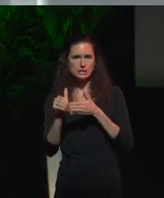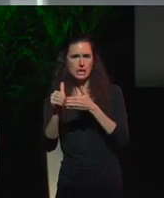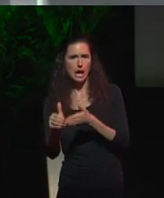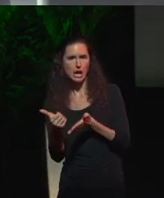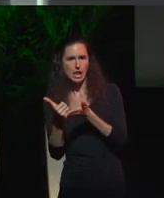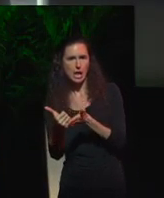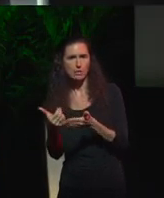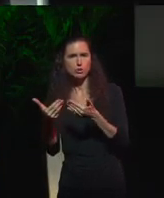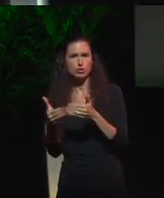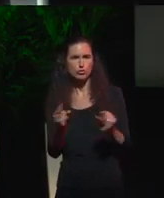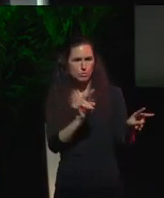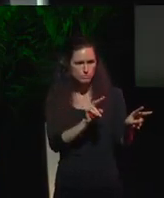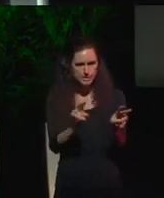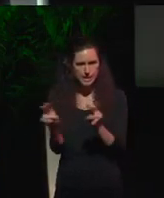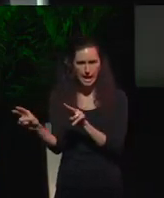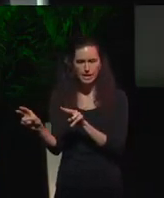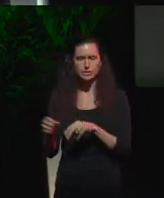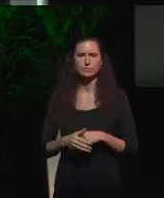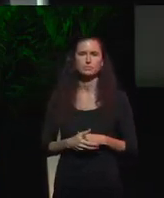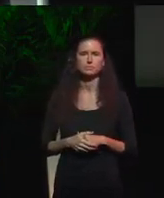room scan.